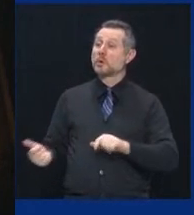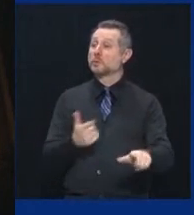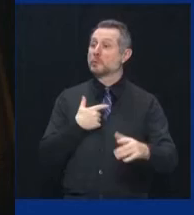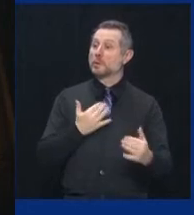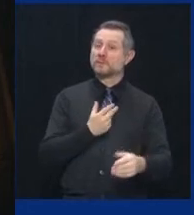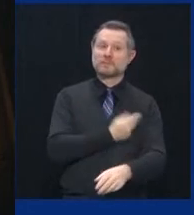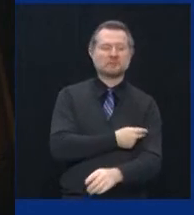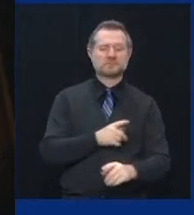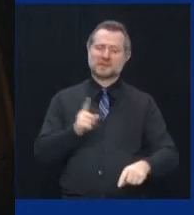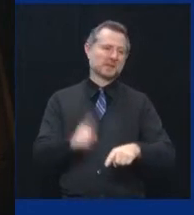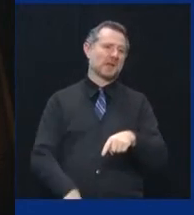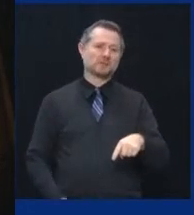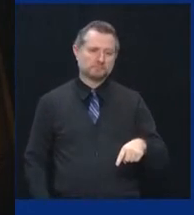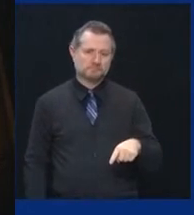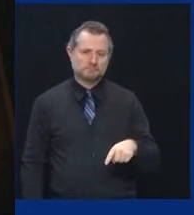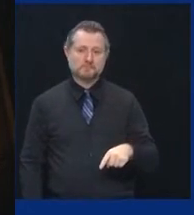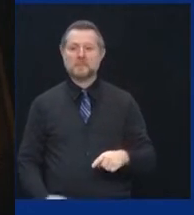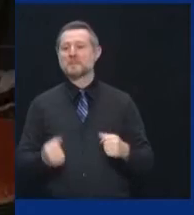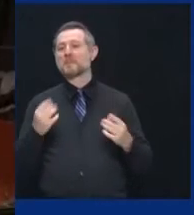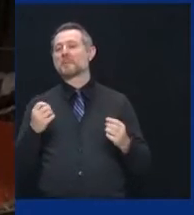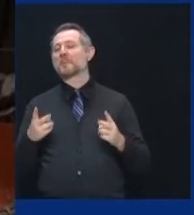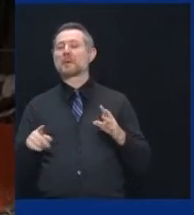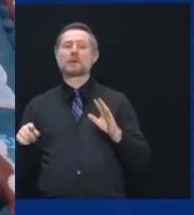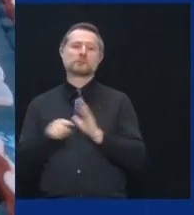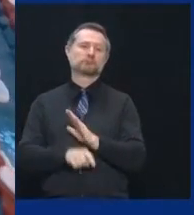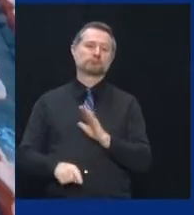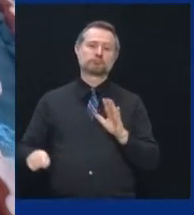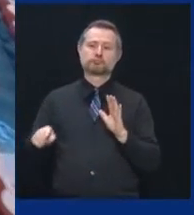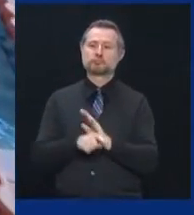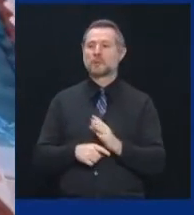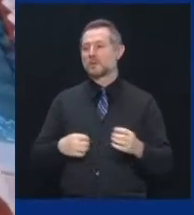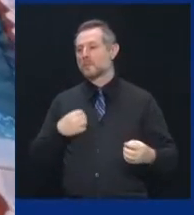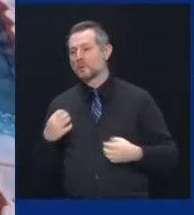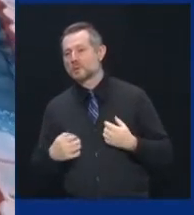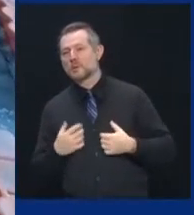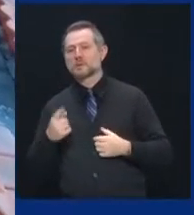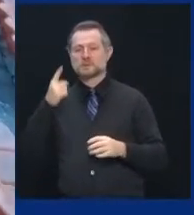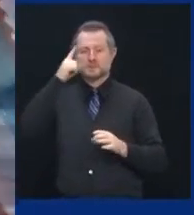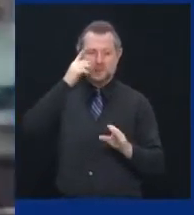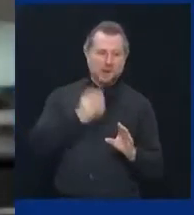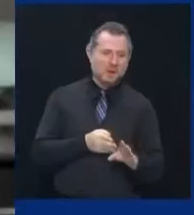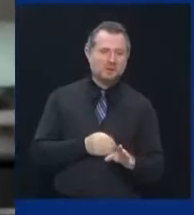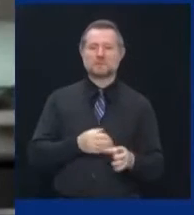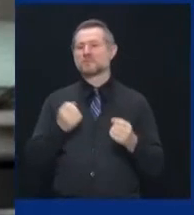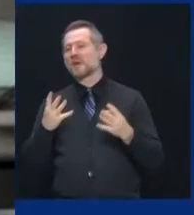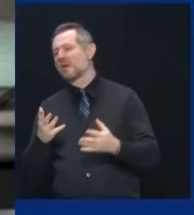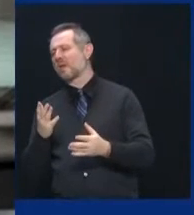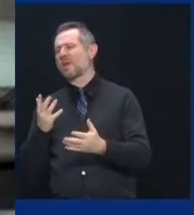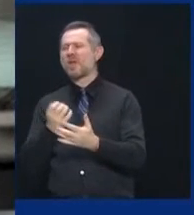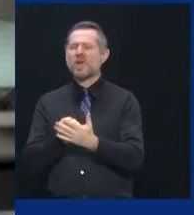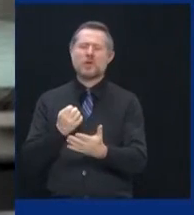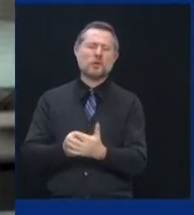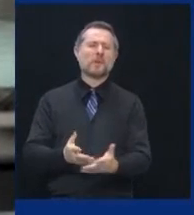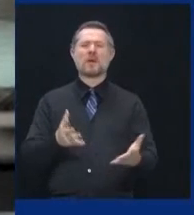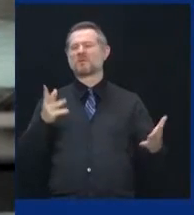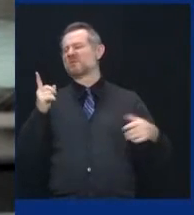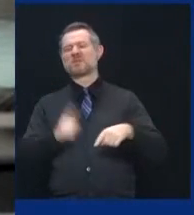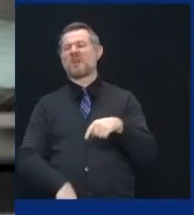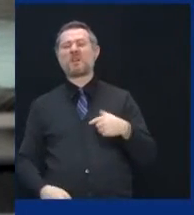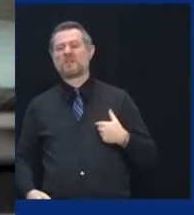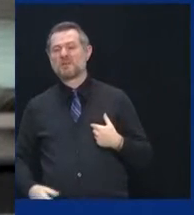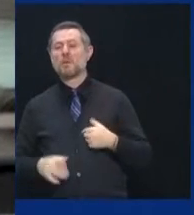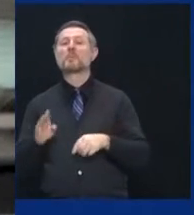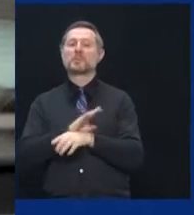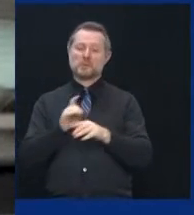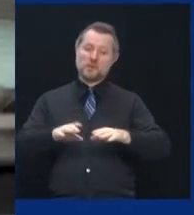economic, psychological, emotional cost would be incredible. We must begin increasing economic activity and using science